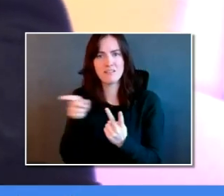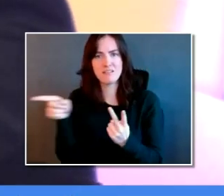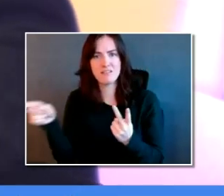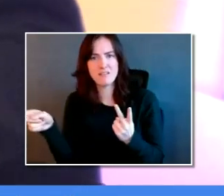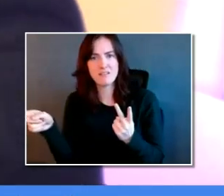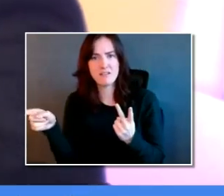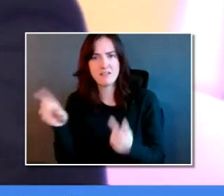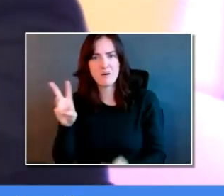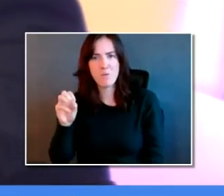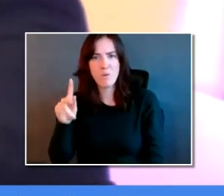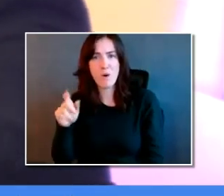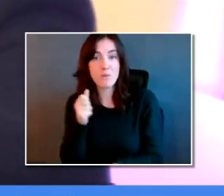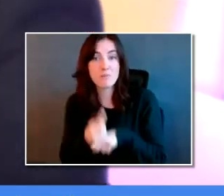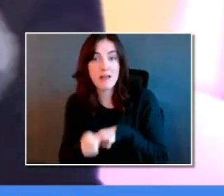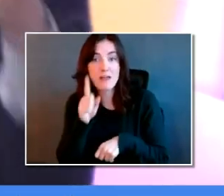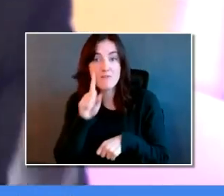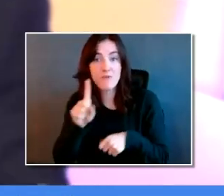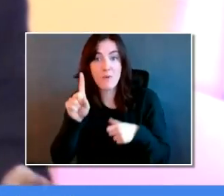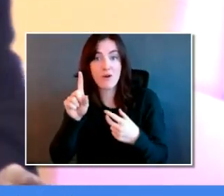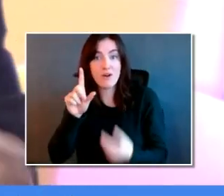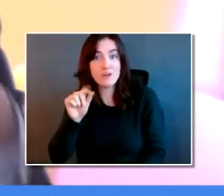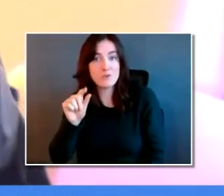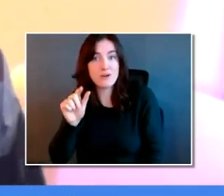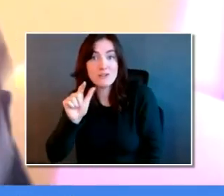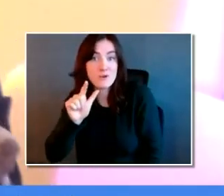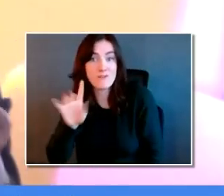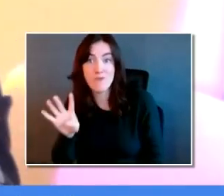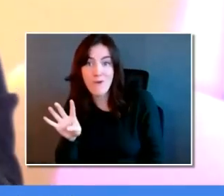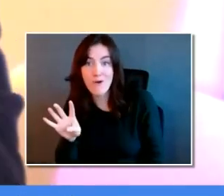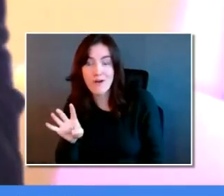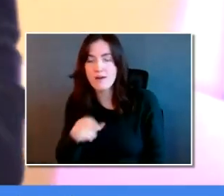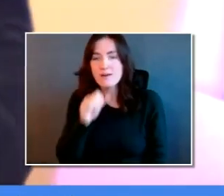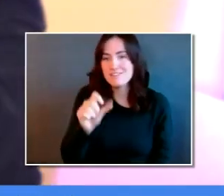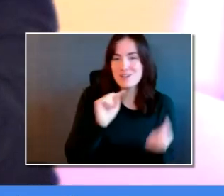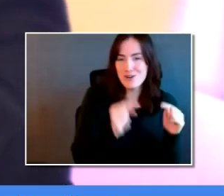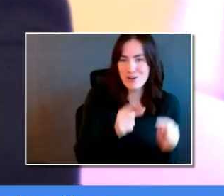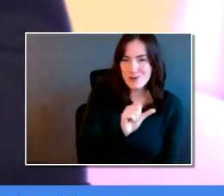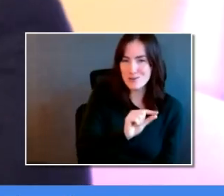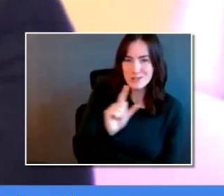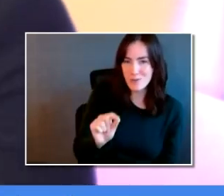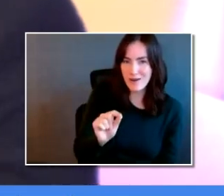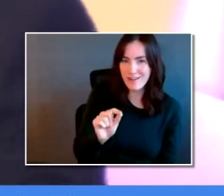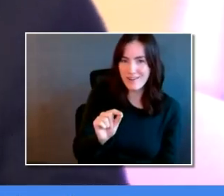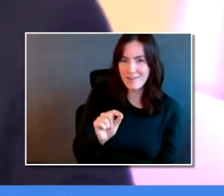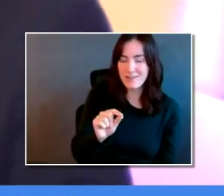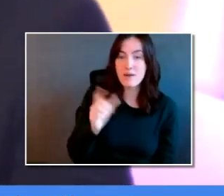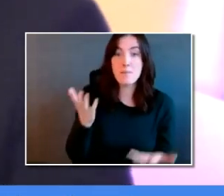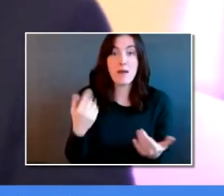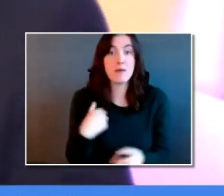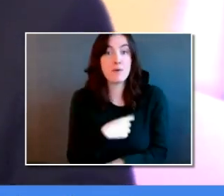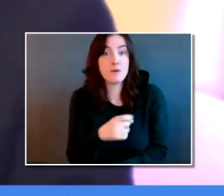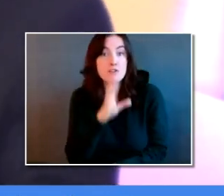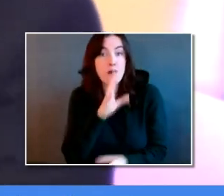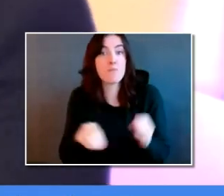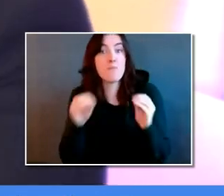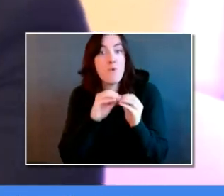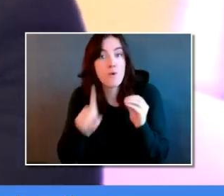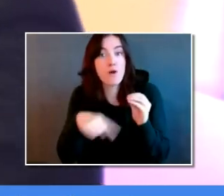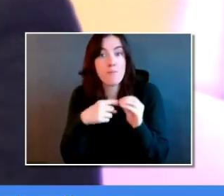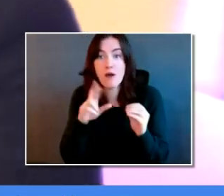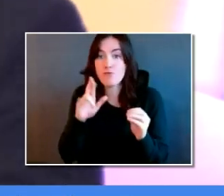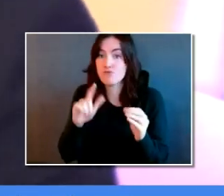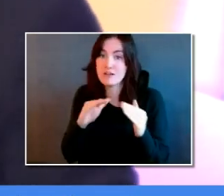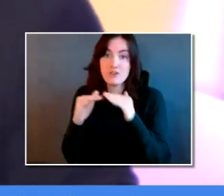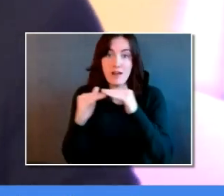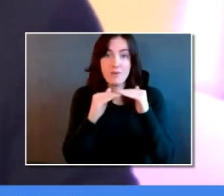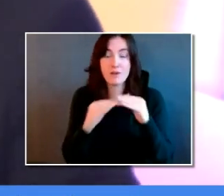for 2024 when it didn't seem to hurt in 2020? Maybe we should have talked more about racial equity. Maybe we should have talked